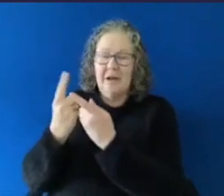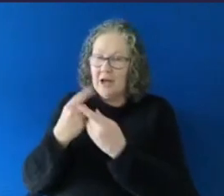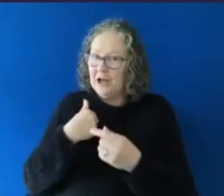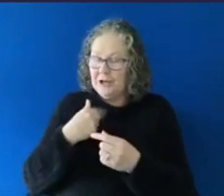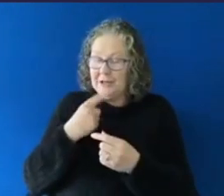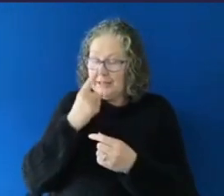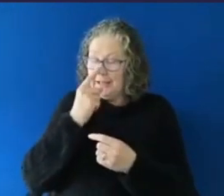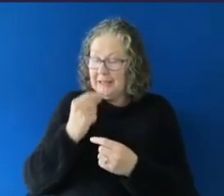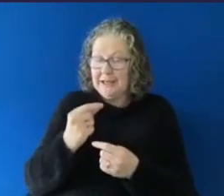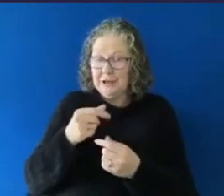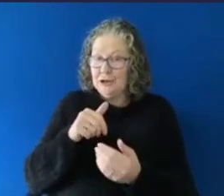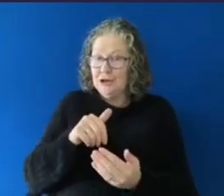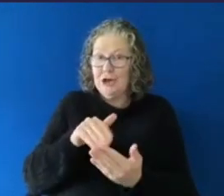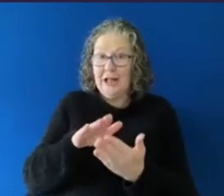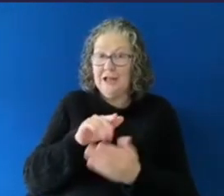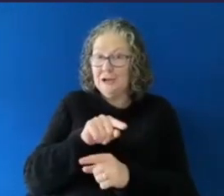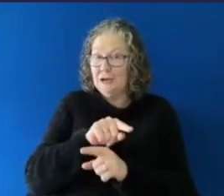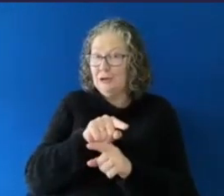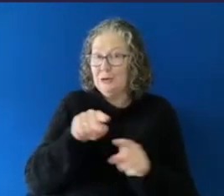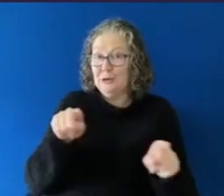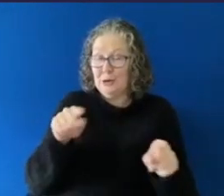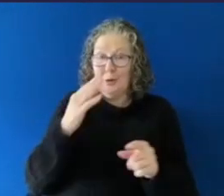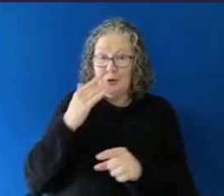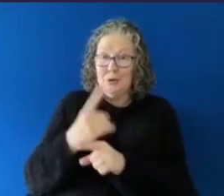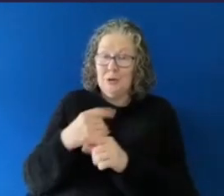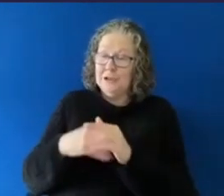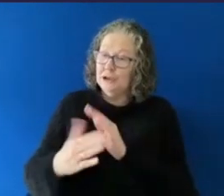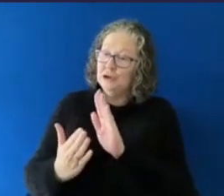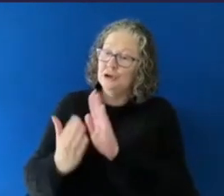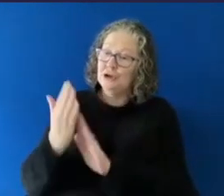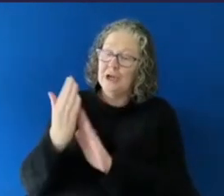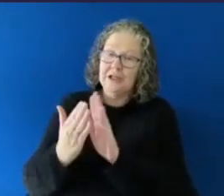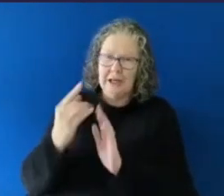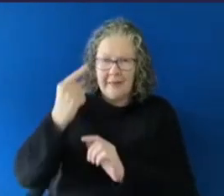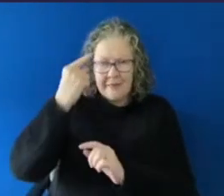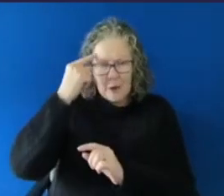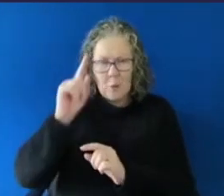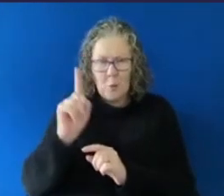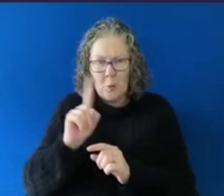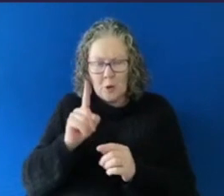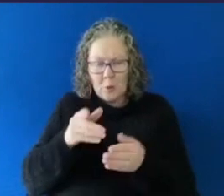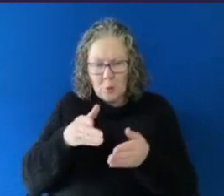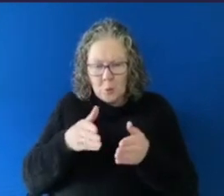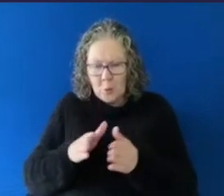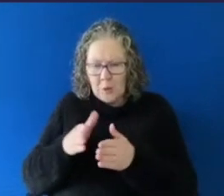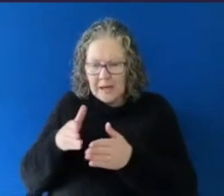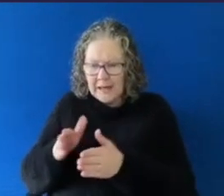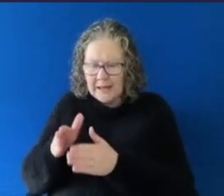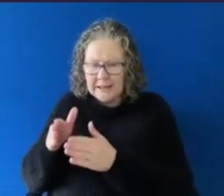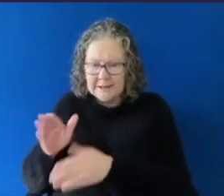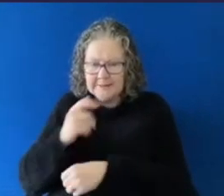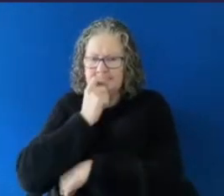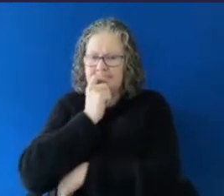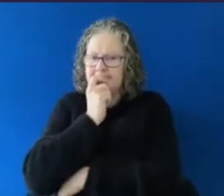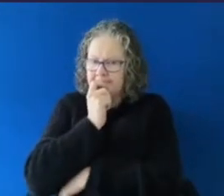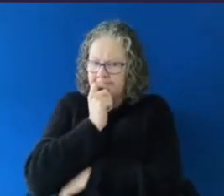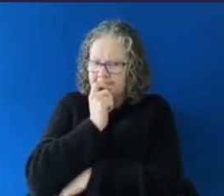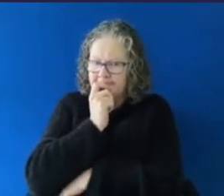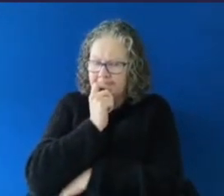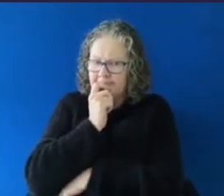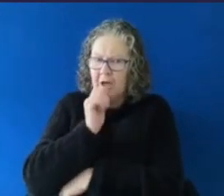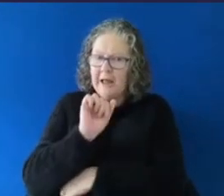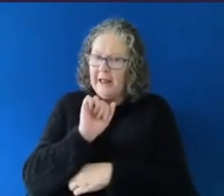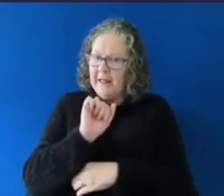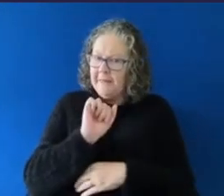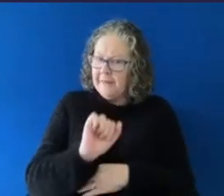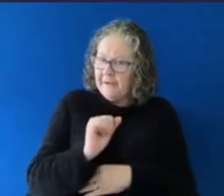when I'm talking in the chat, and to think about what are the ways that people, who could they be around food in their